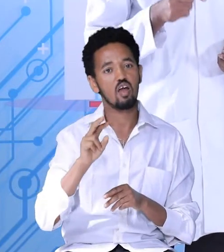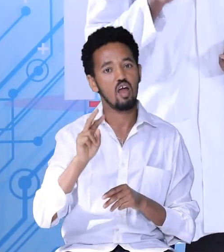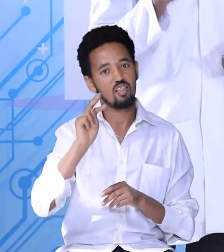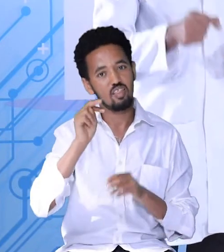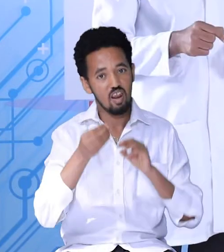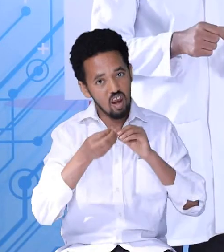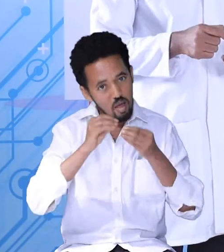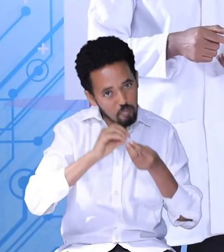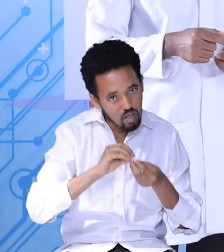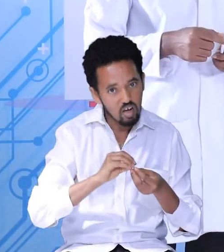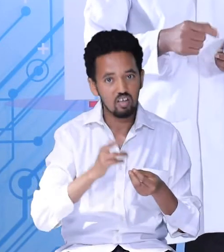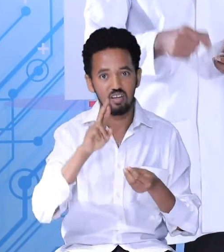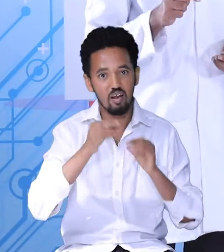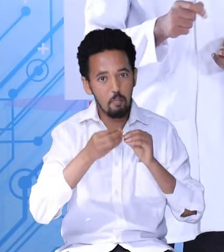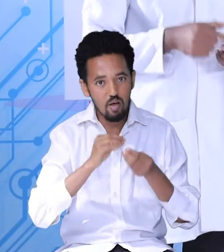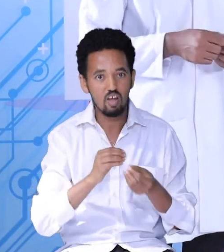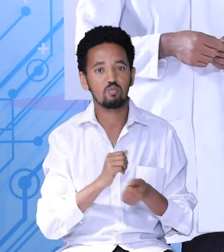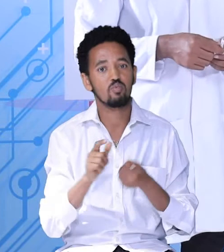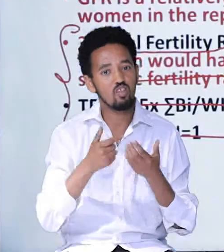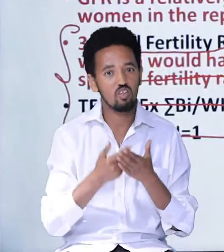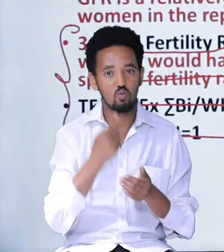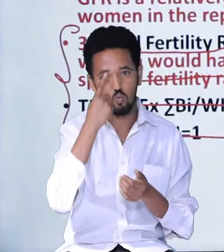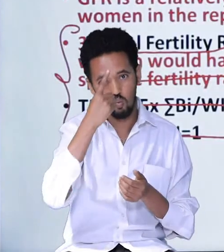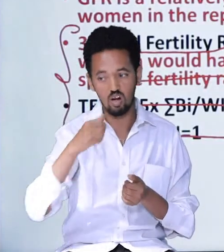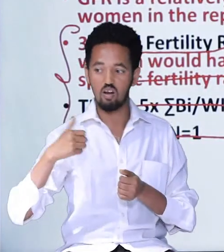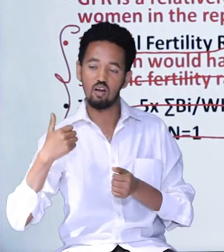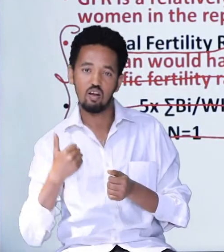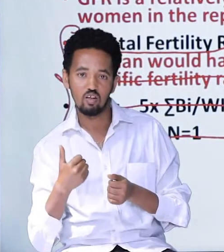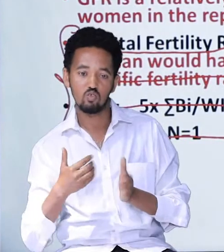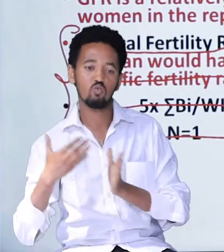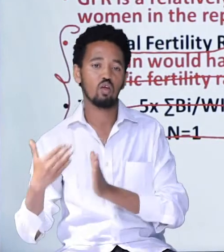the amount of fertility occurred in one society.